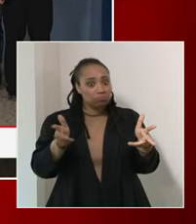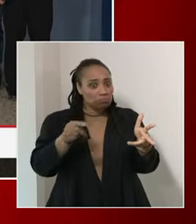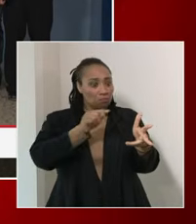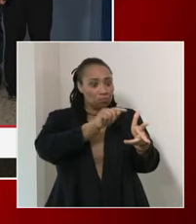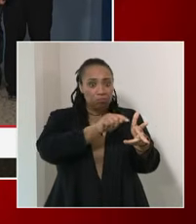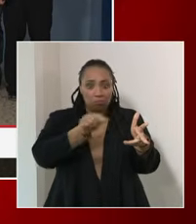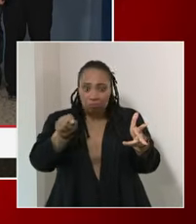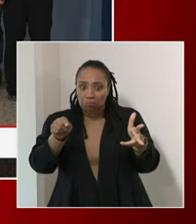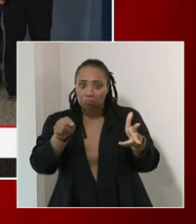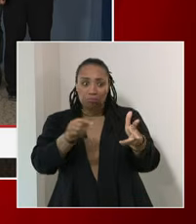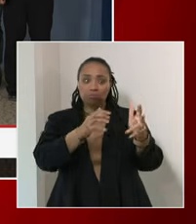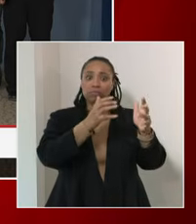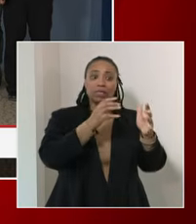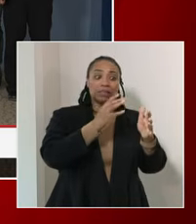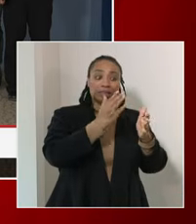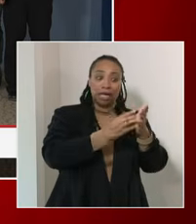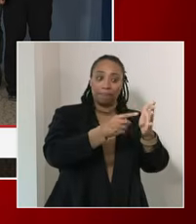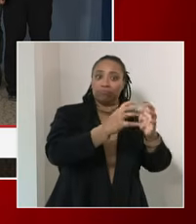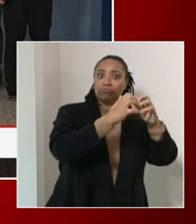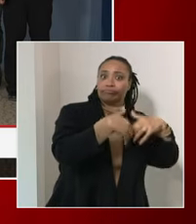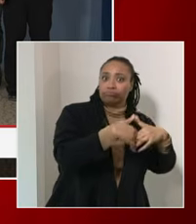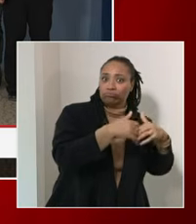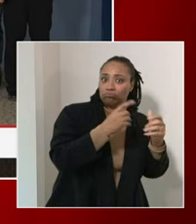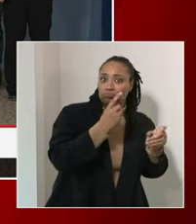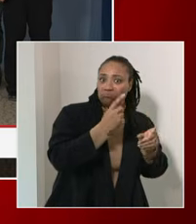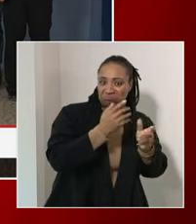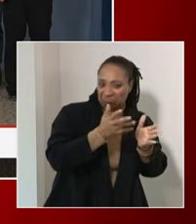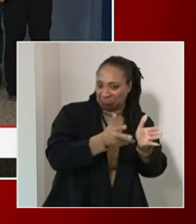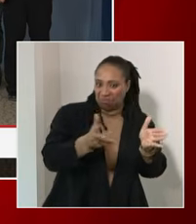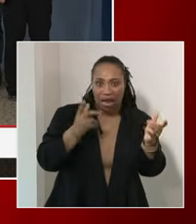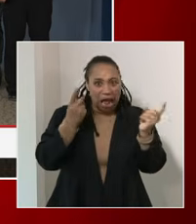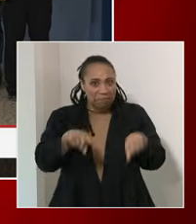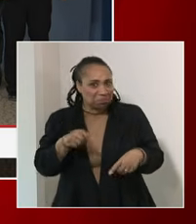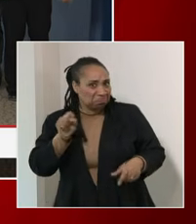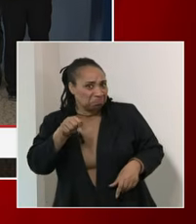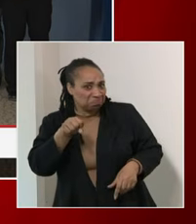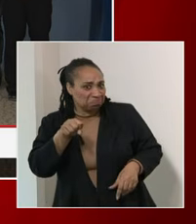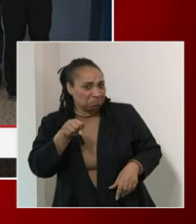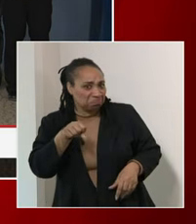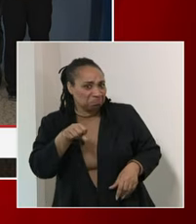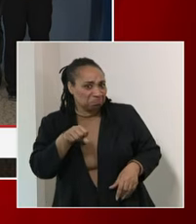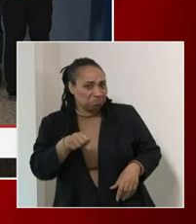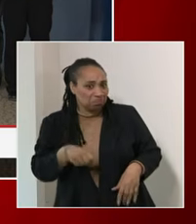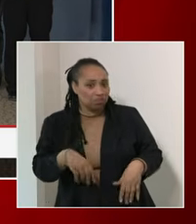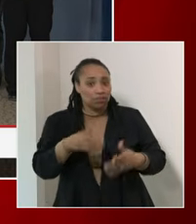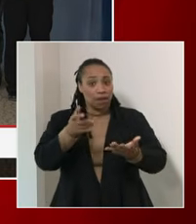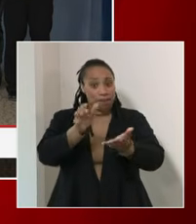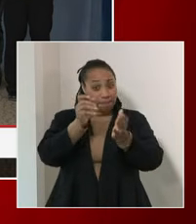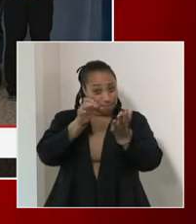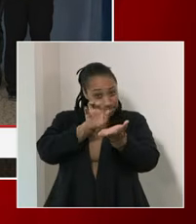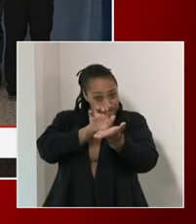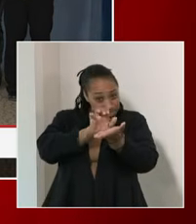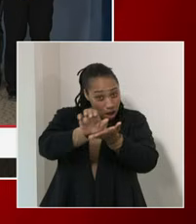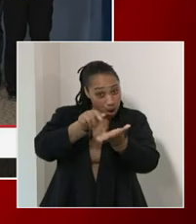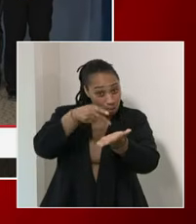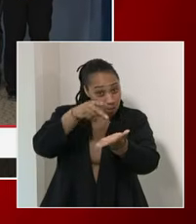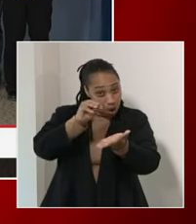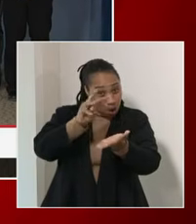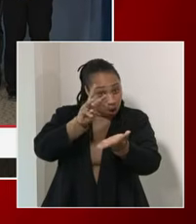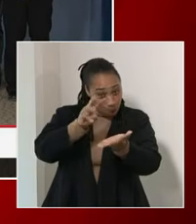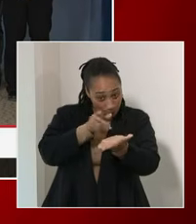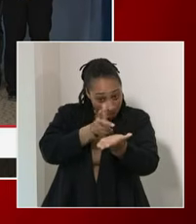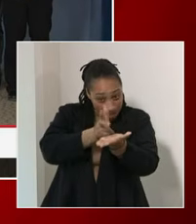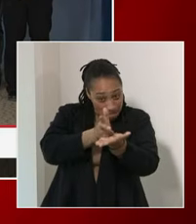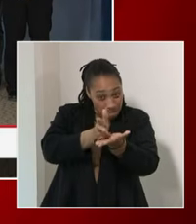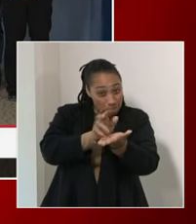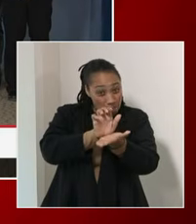if, is a small plow a match for iced over snow? At some point, the answer is